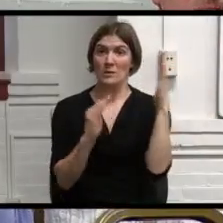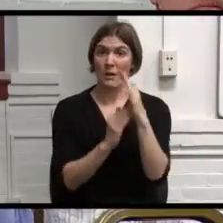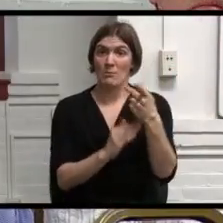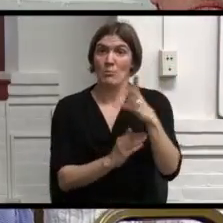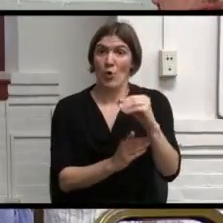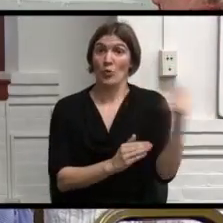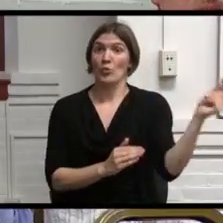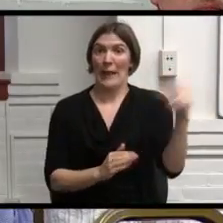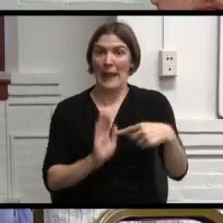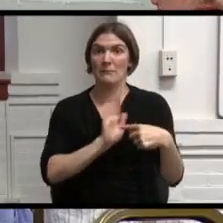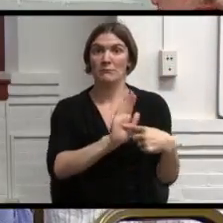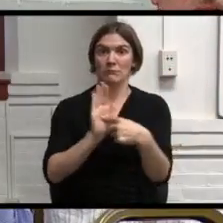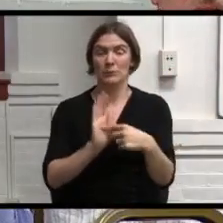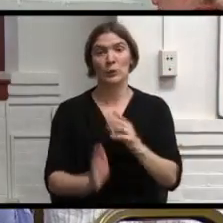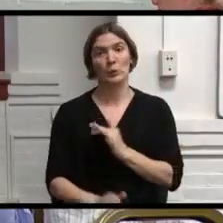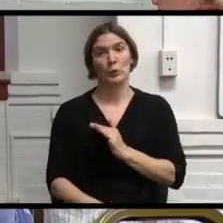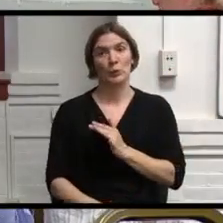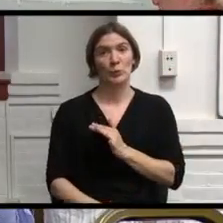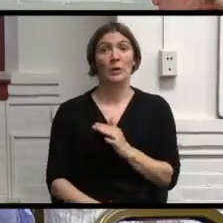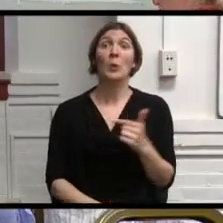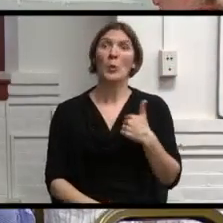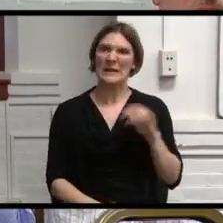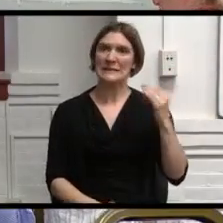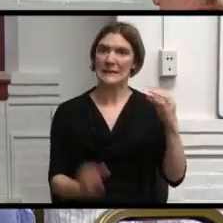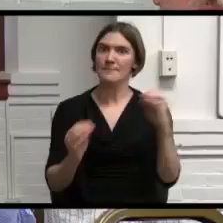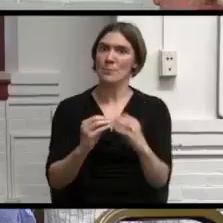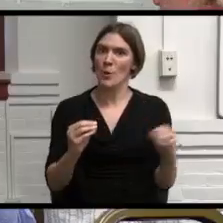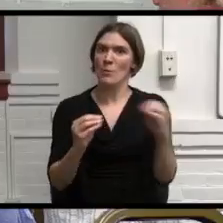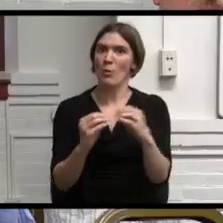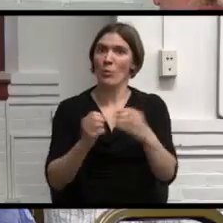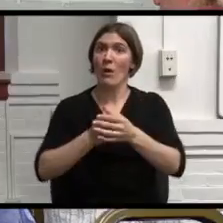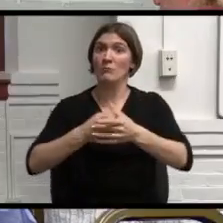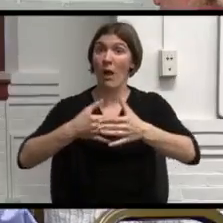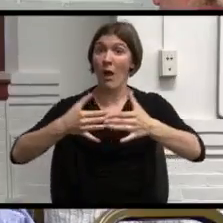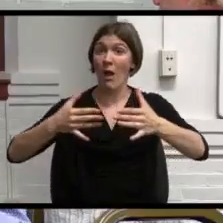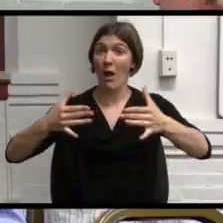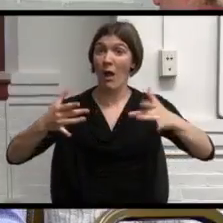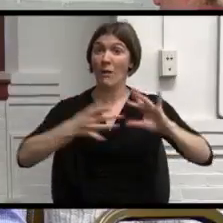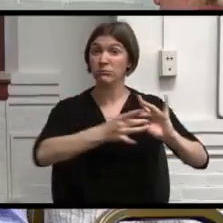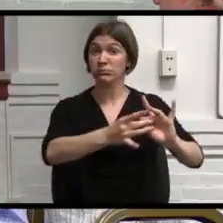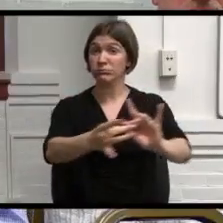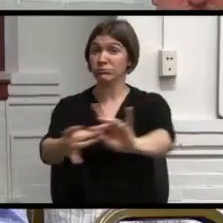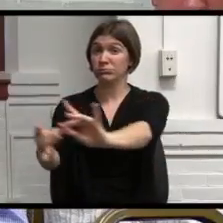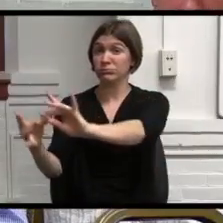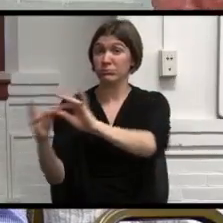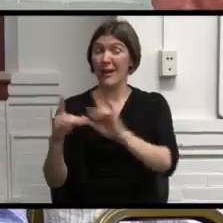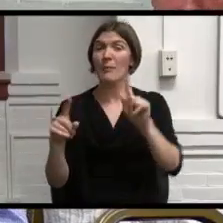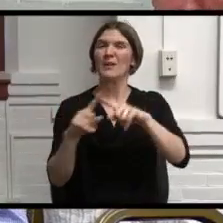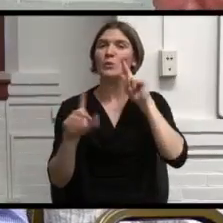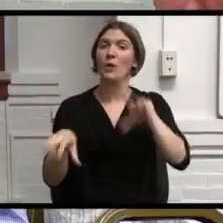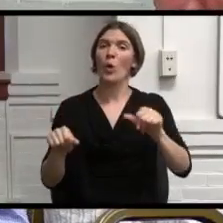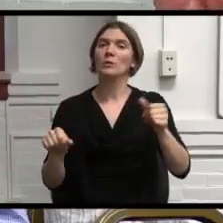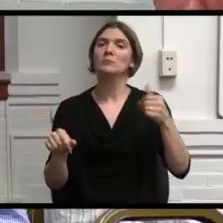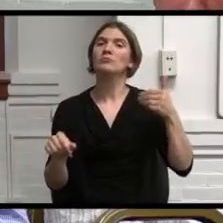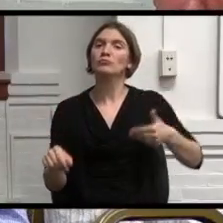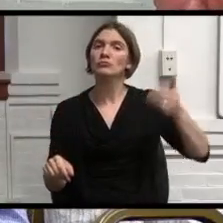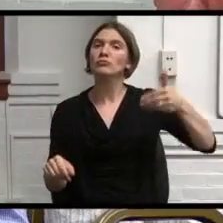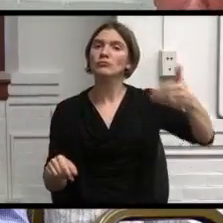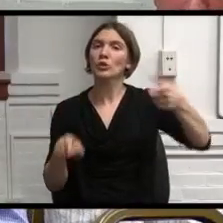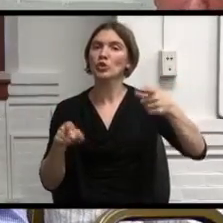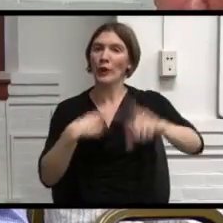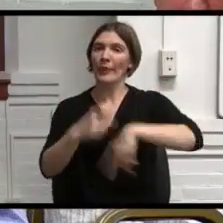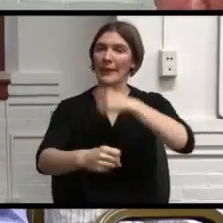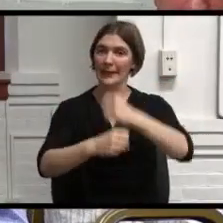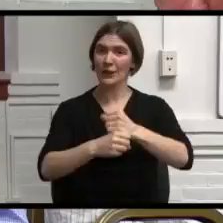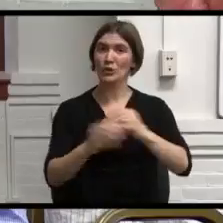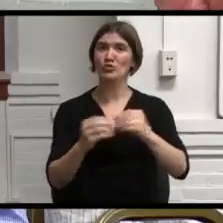performed. So we are more and more and more trying to connect ourselves to community events throughout the year to continue to be an